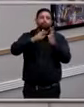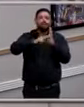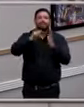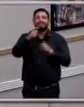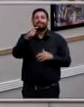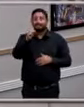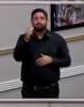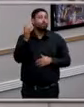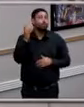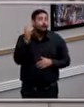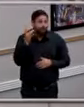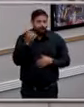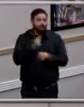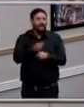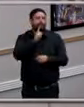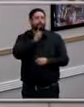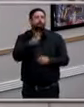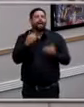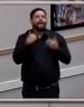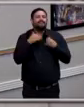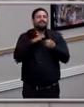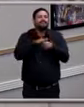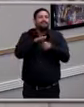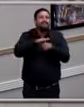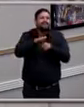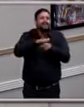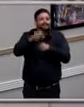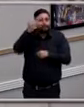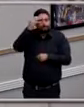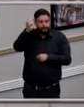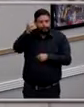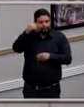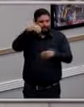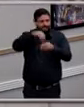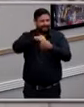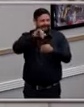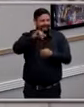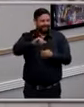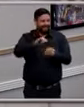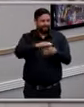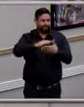so you can ensure that there is enough space in those Chromebooks.